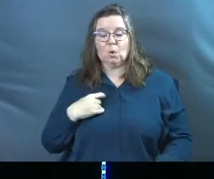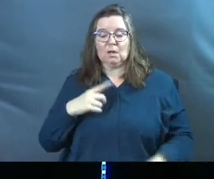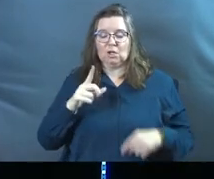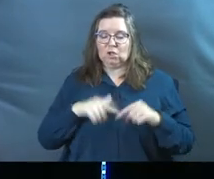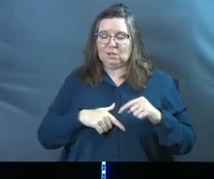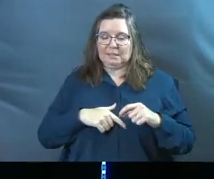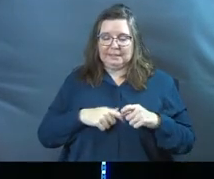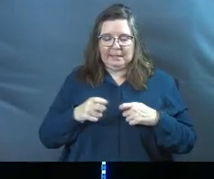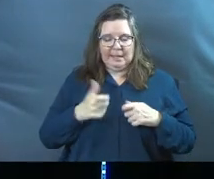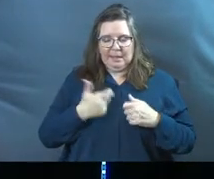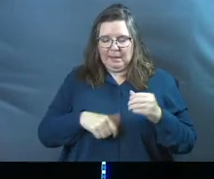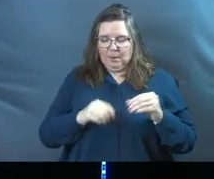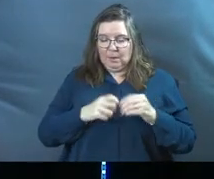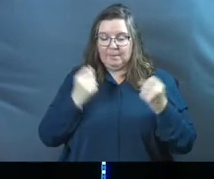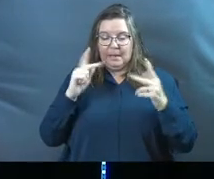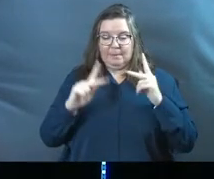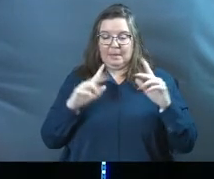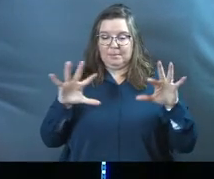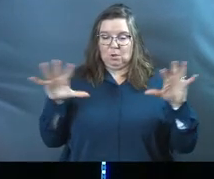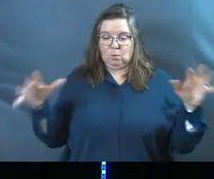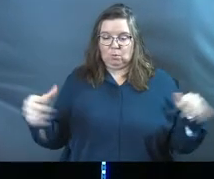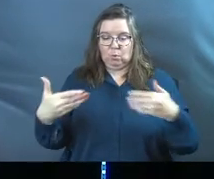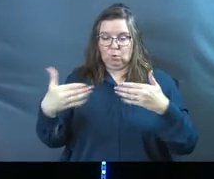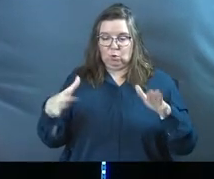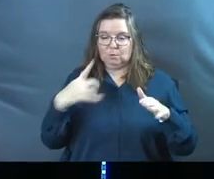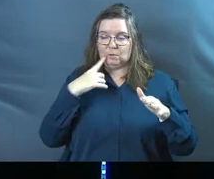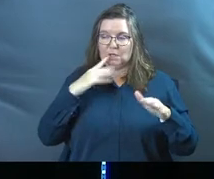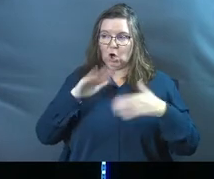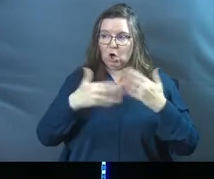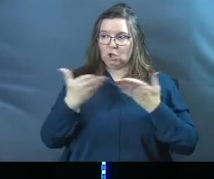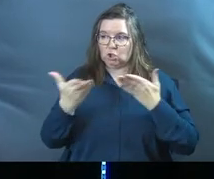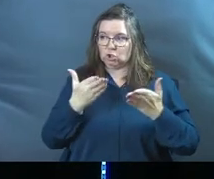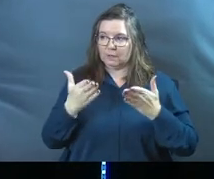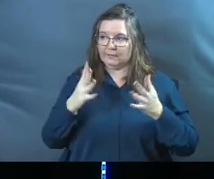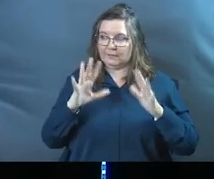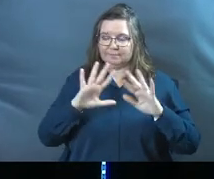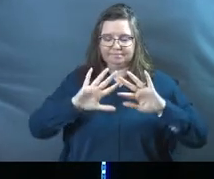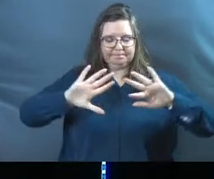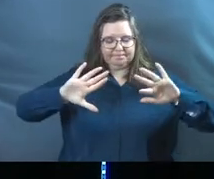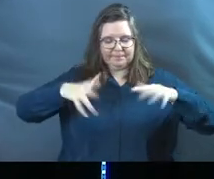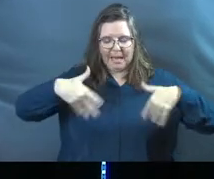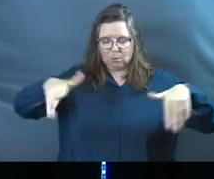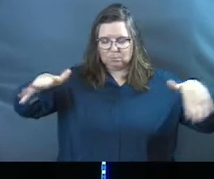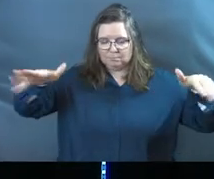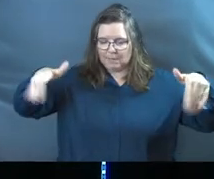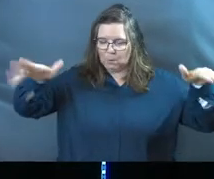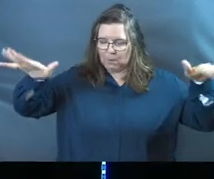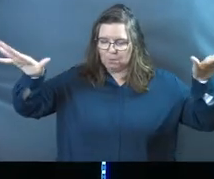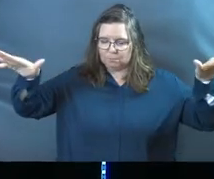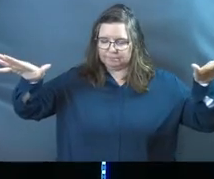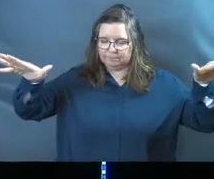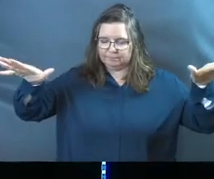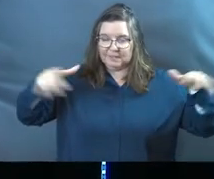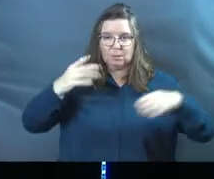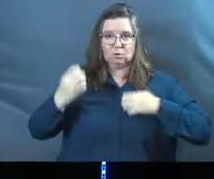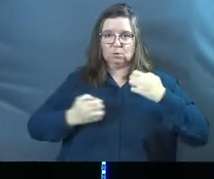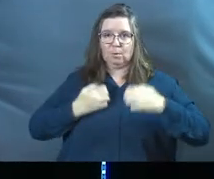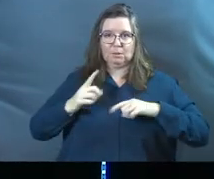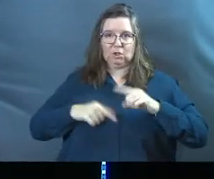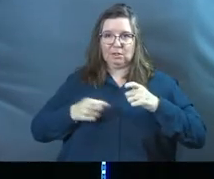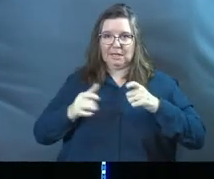no longer. There were many people in the room, and so he said to all servants, all his attendants, he said, out, all of you. He was just too